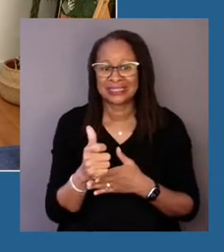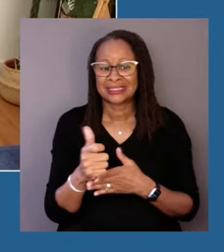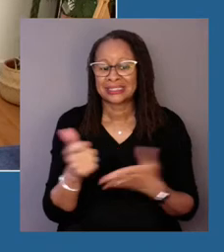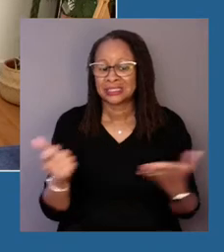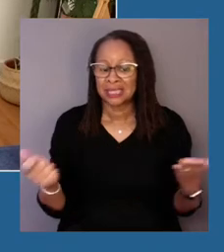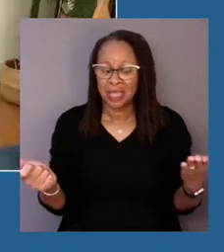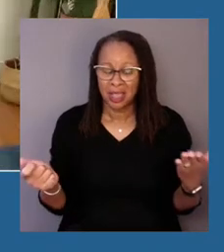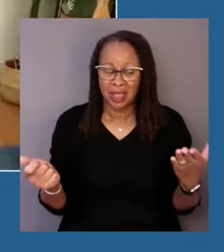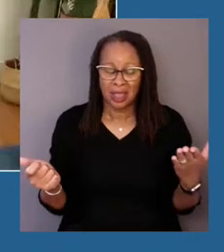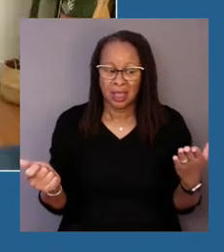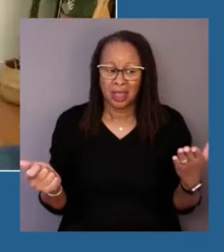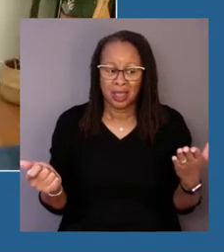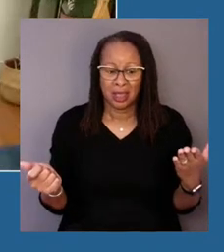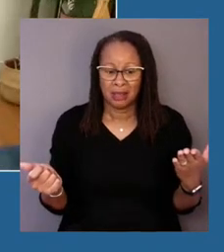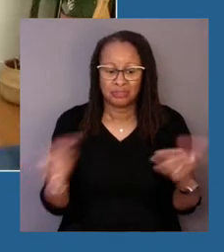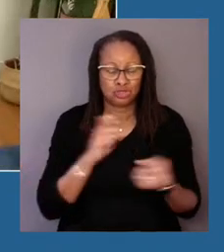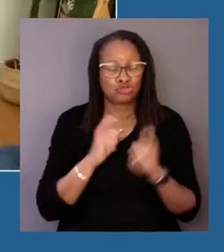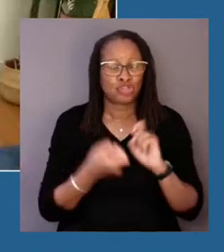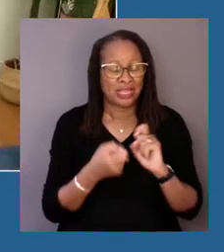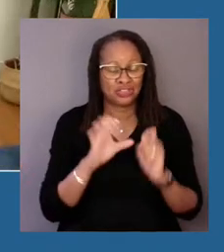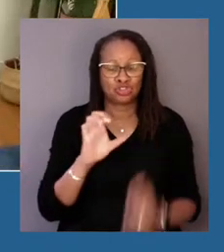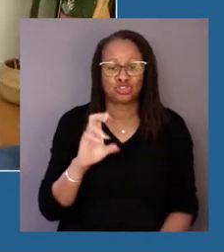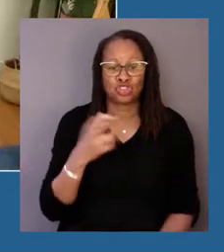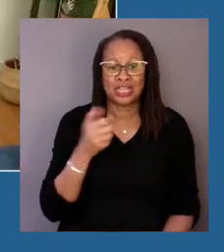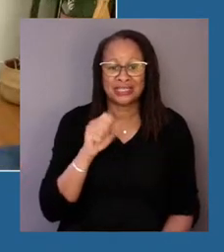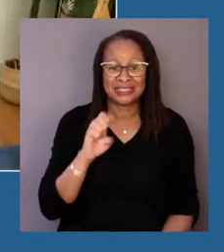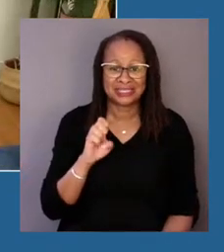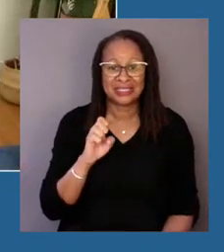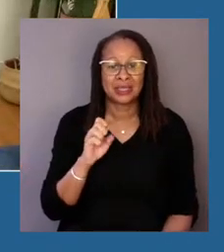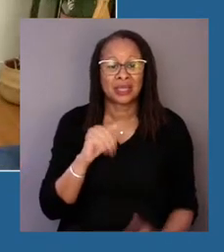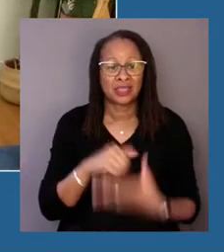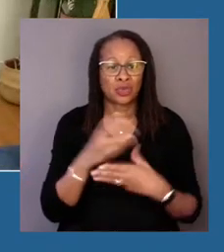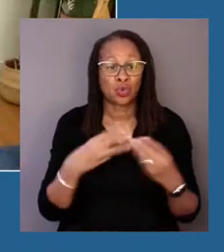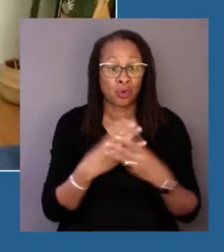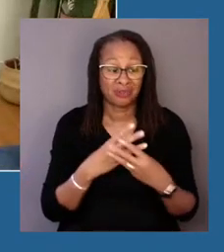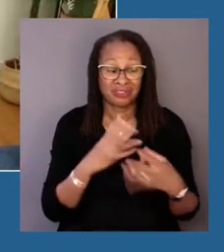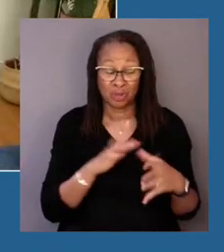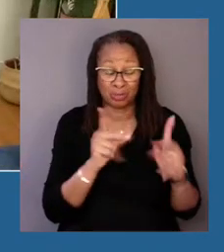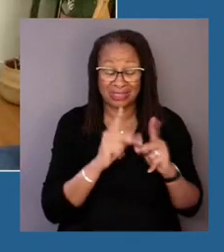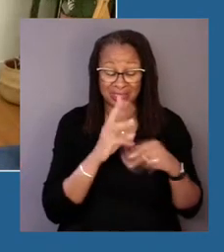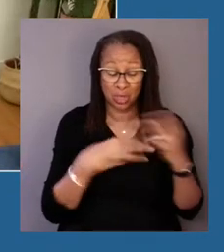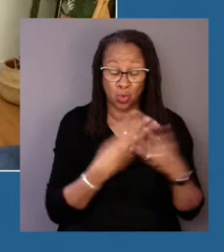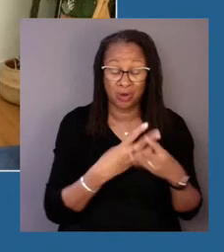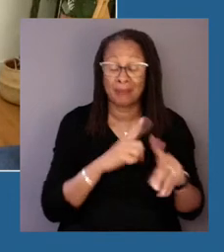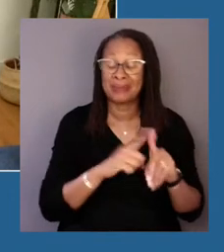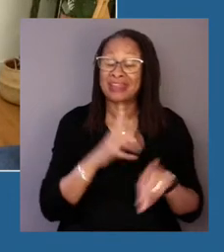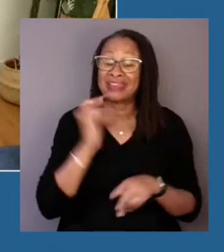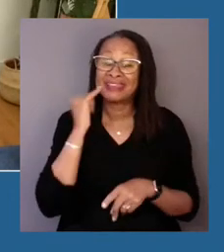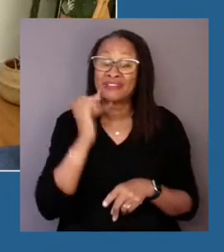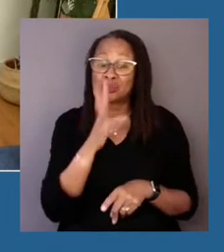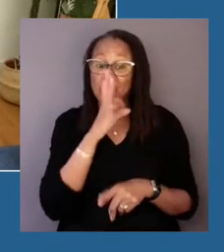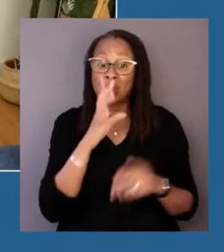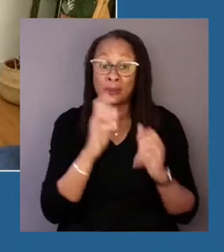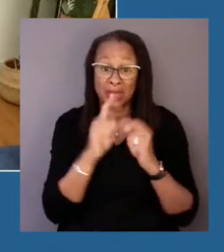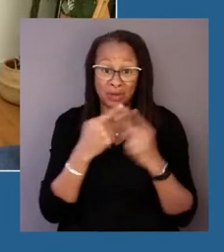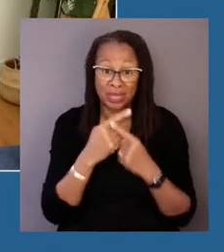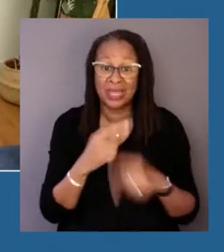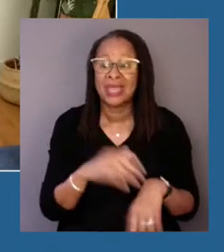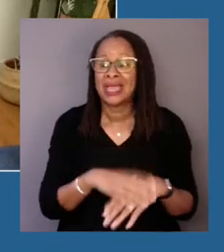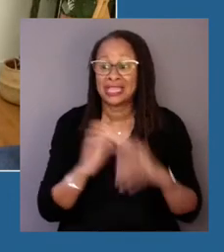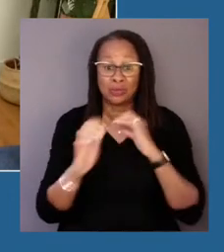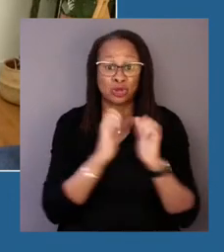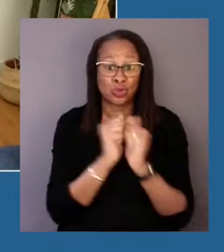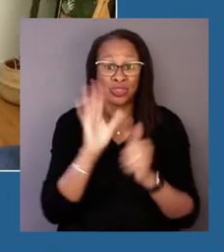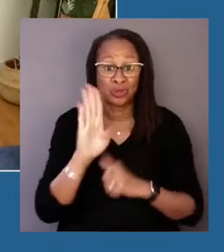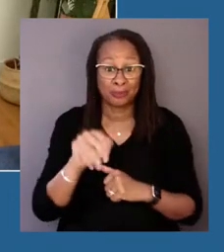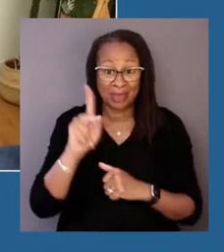of itself in the world or the fossil fuel industry sense of itself in the world. But if you talk about it and if you communicate with your bank about it, it starts to make a difference,